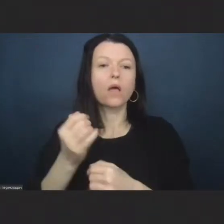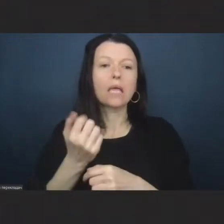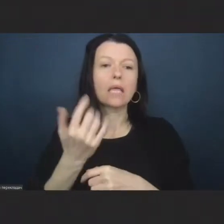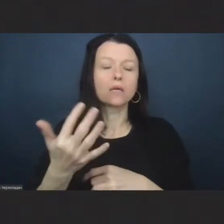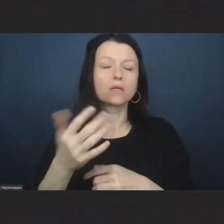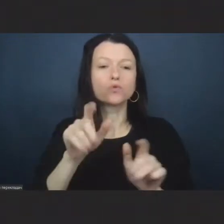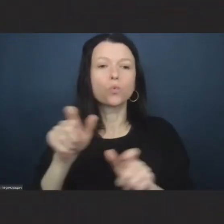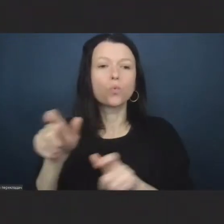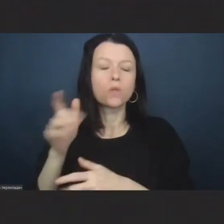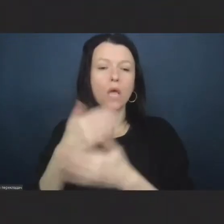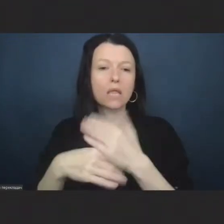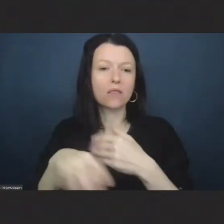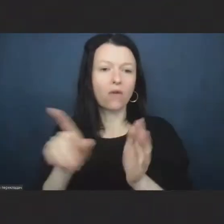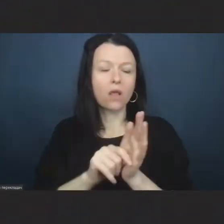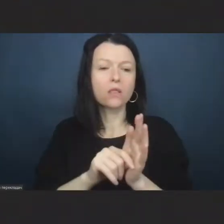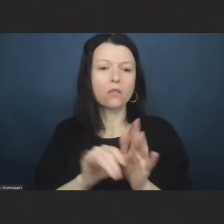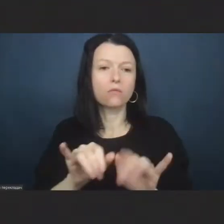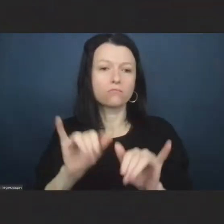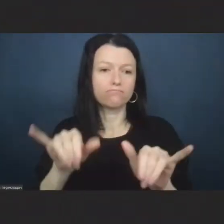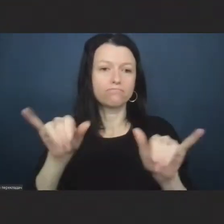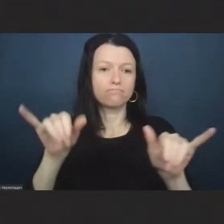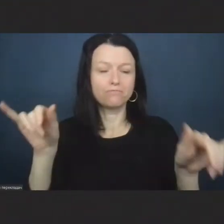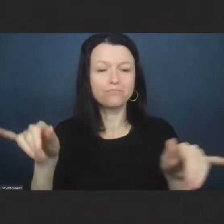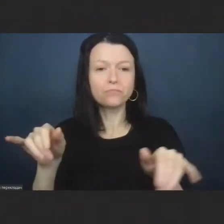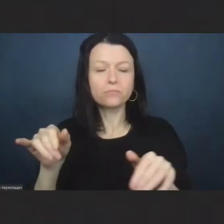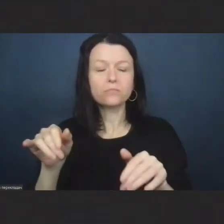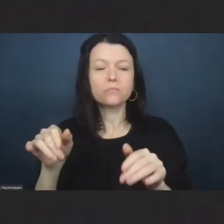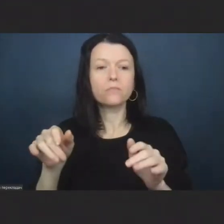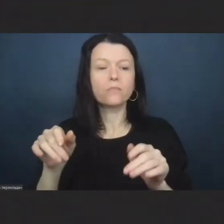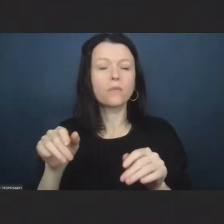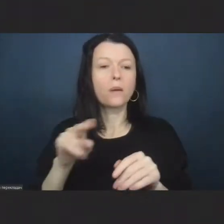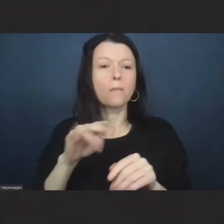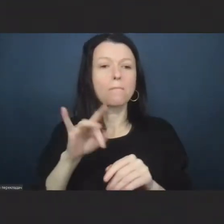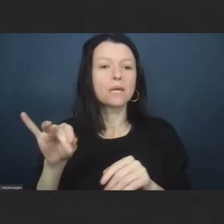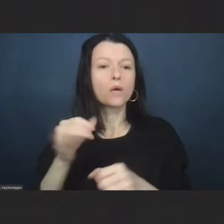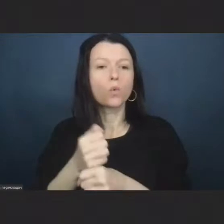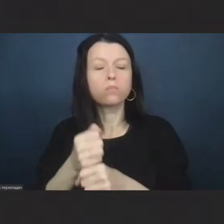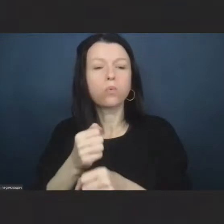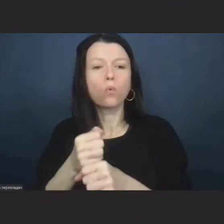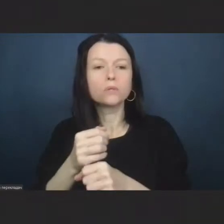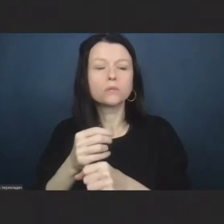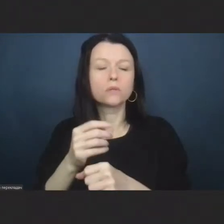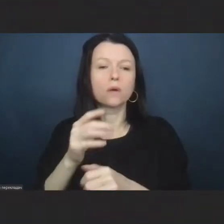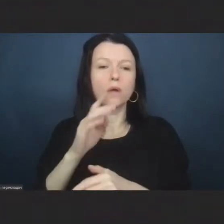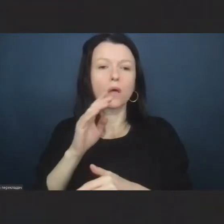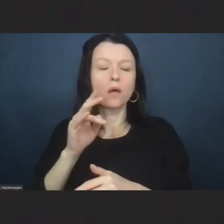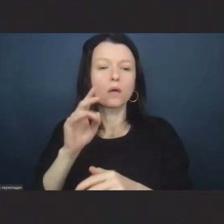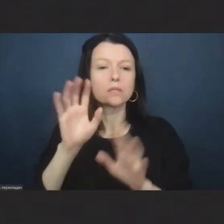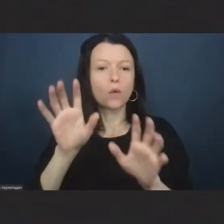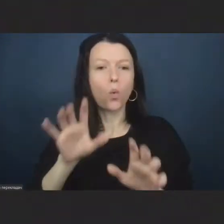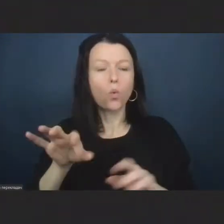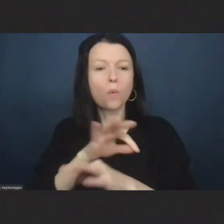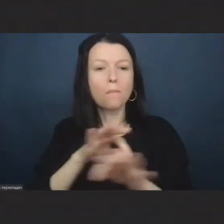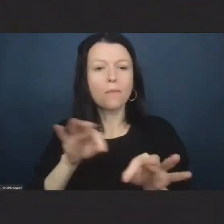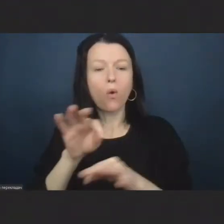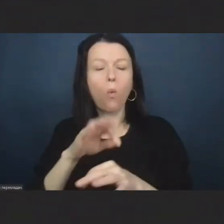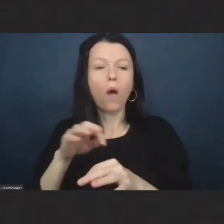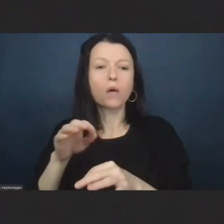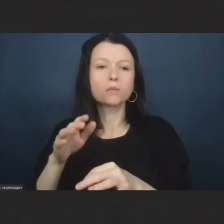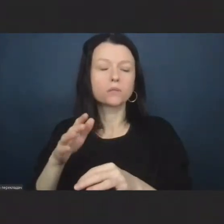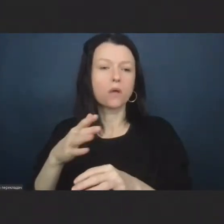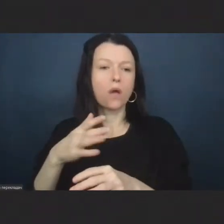a number of persons with disabilities is growing. While working on this draft law, the